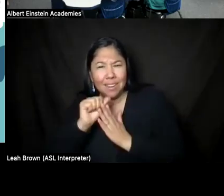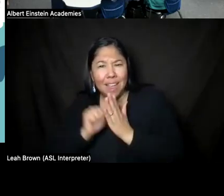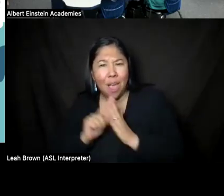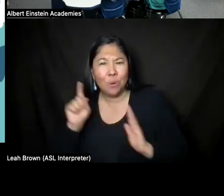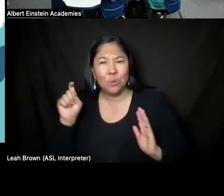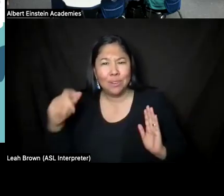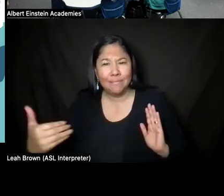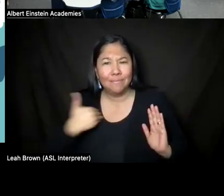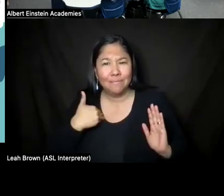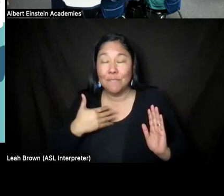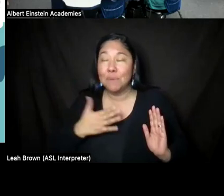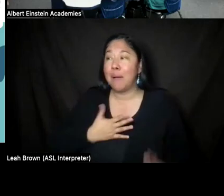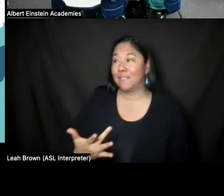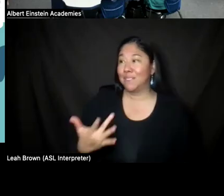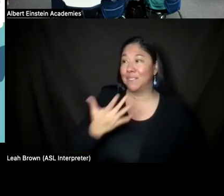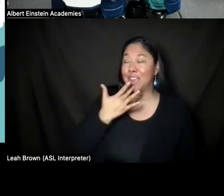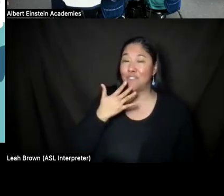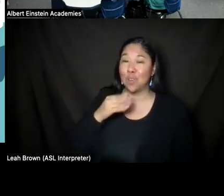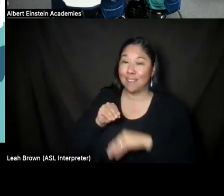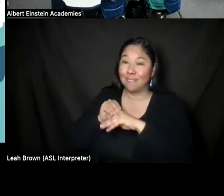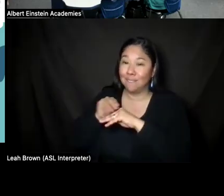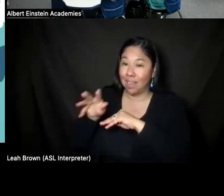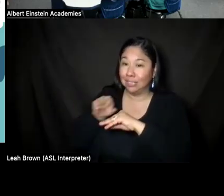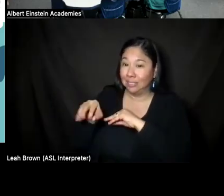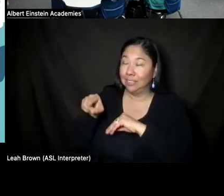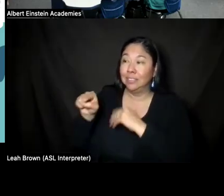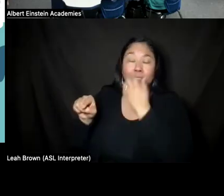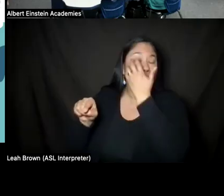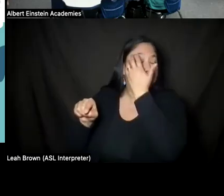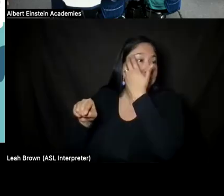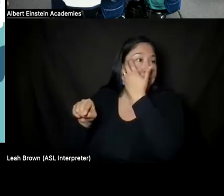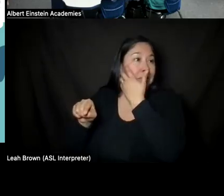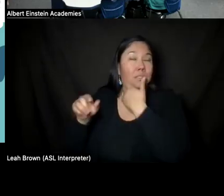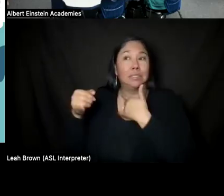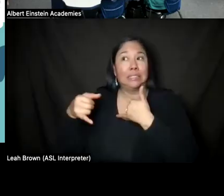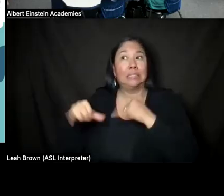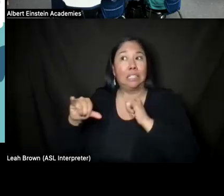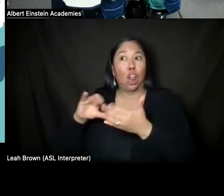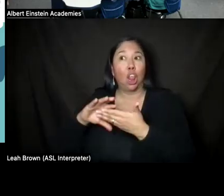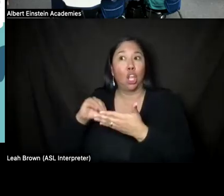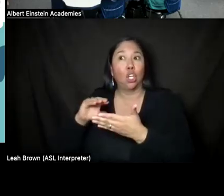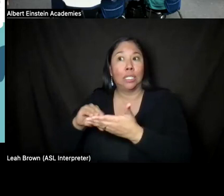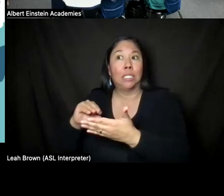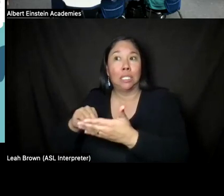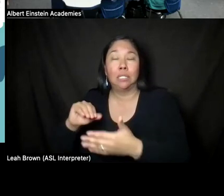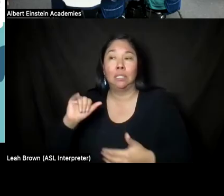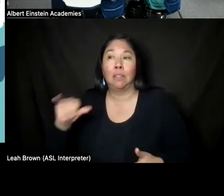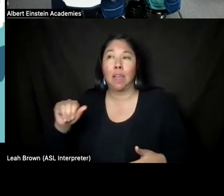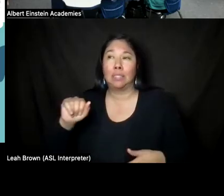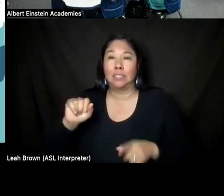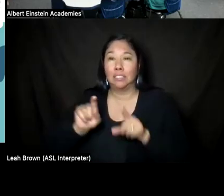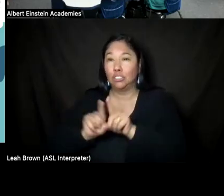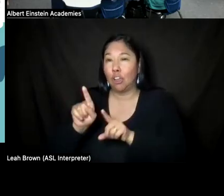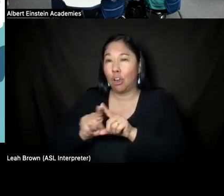say, it's not my favorite bit of advice, but it is, and especially if he's still learning English too, the app Starfall that we have, it's free